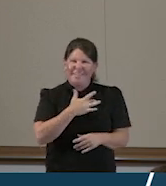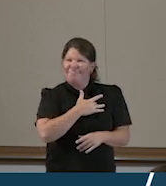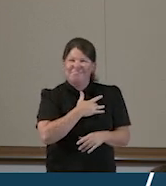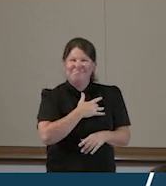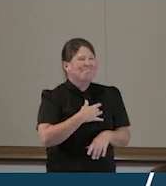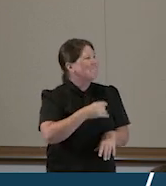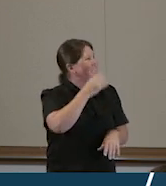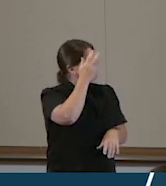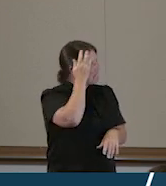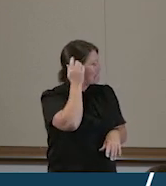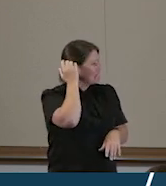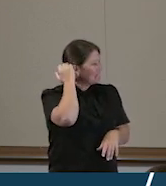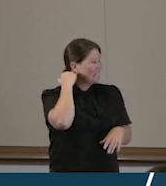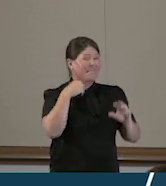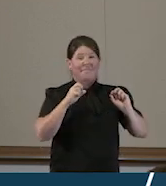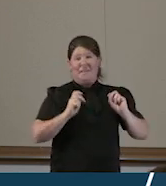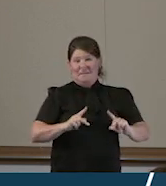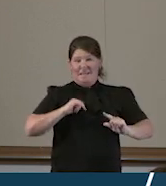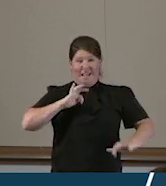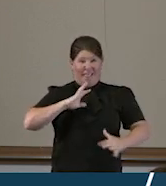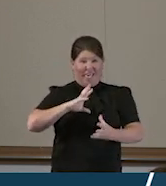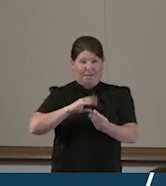So, any questions?